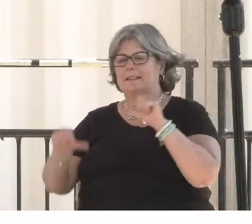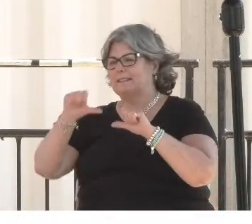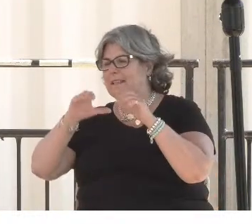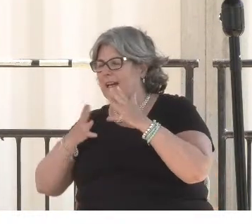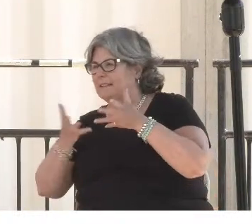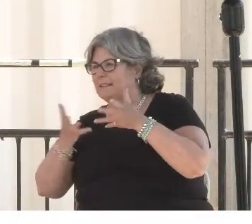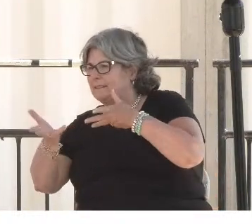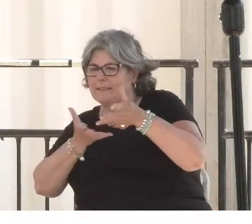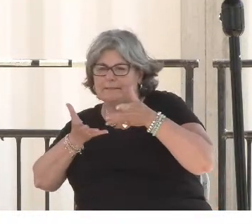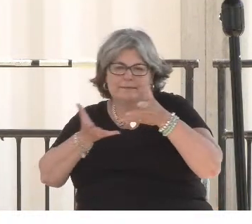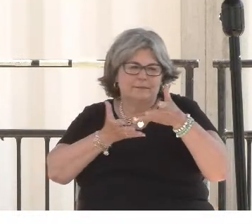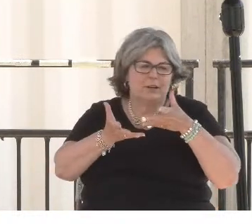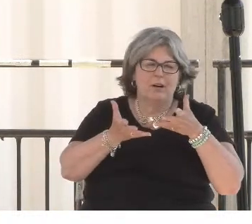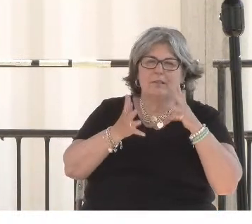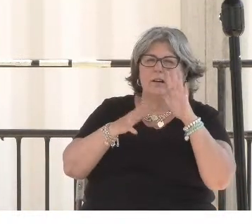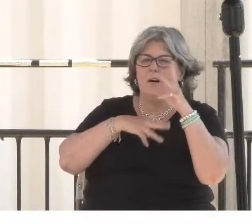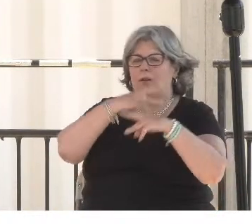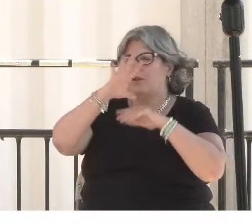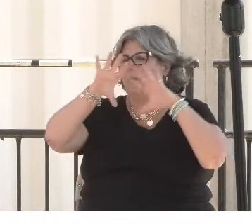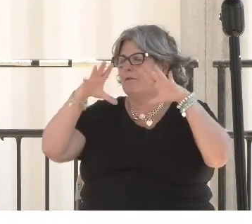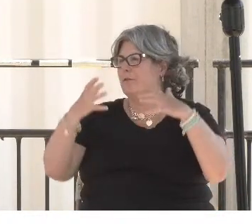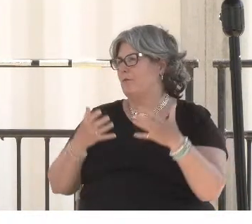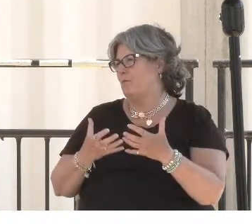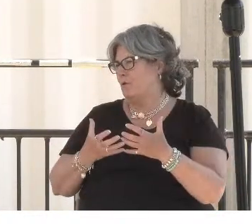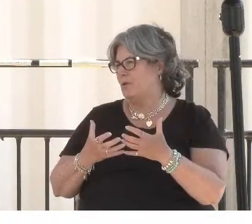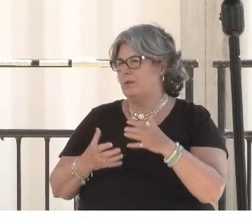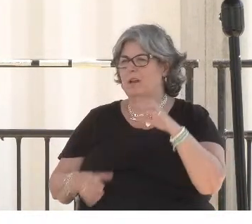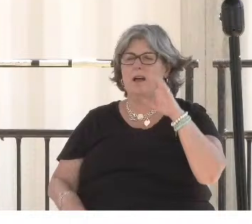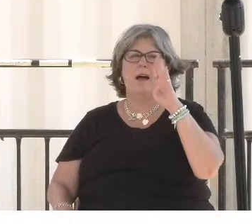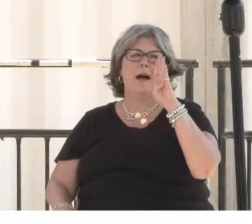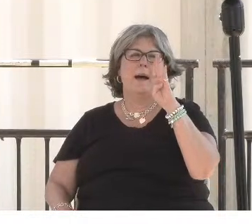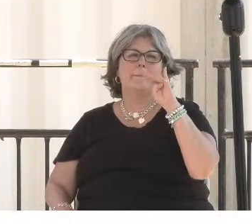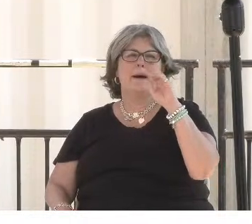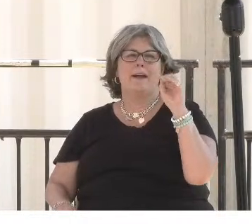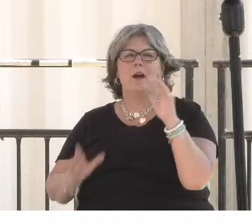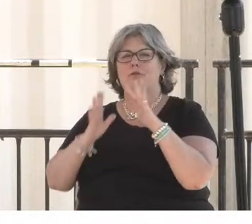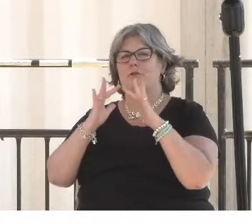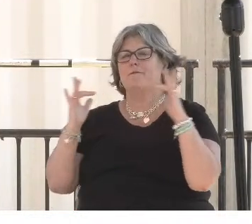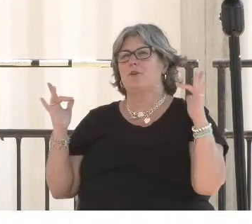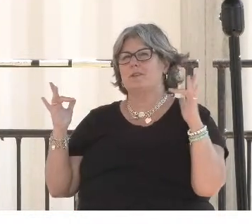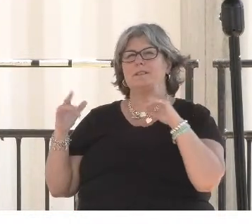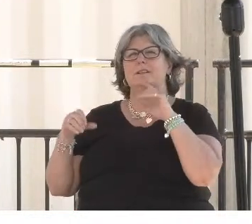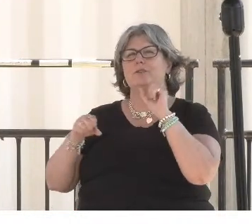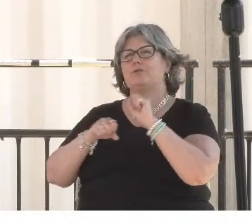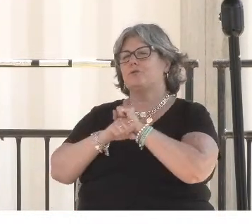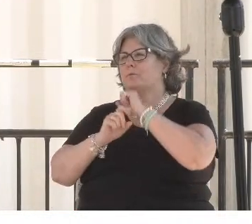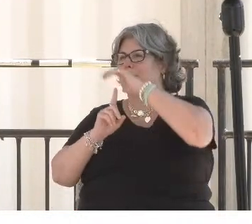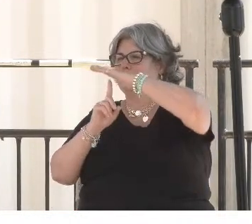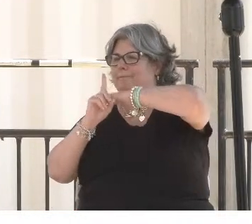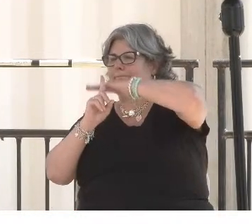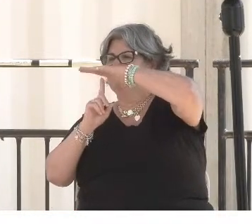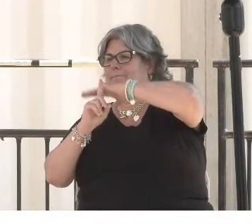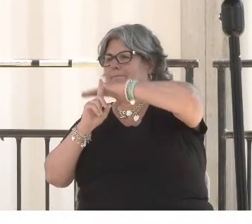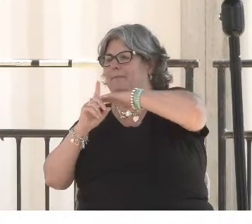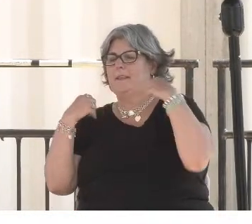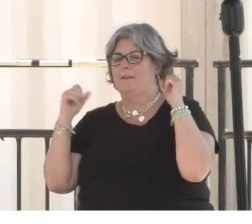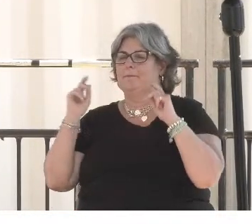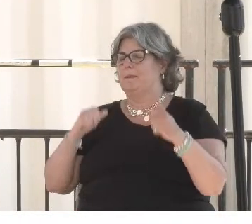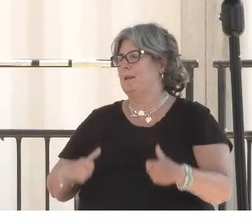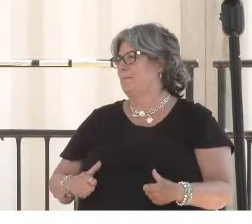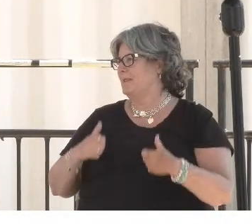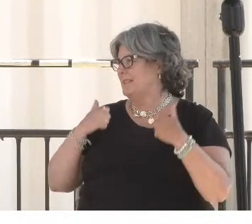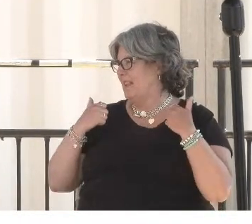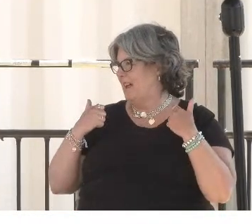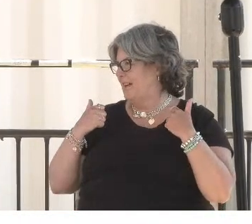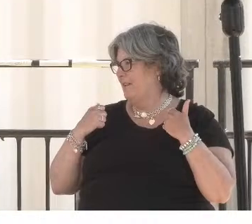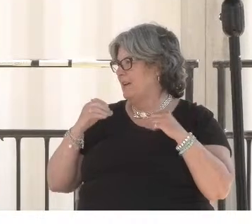to around the world, you realize that biodiversity really is the barometer of the health of life. The more